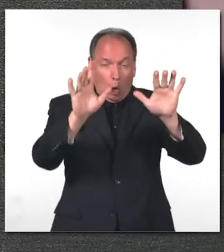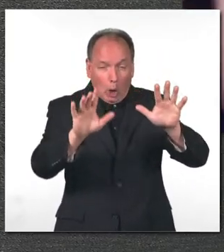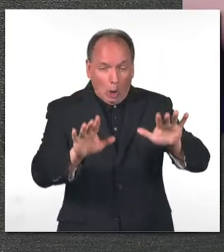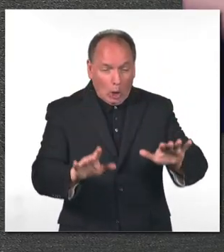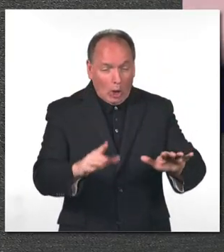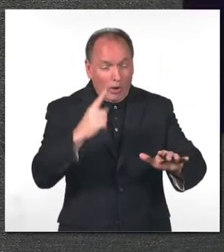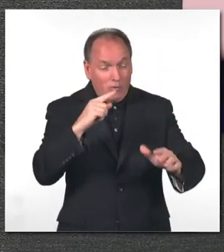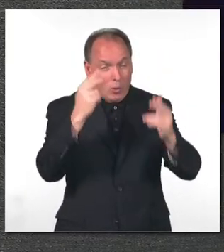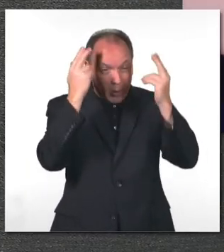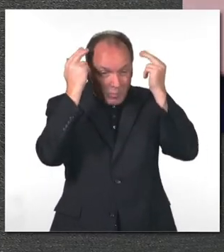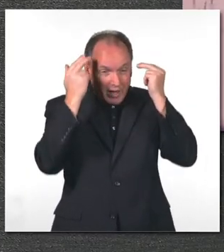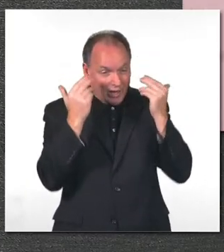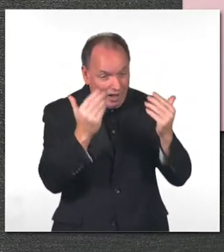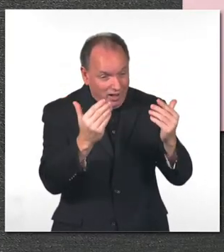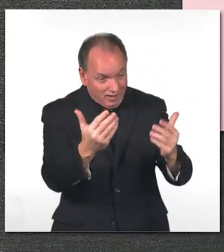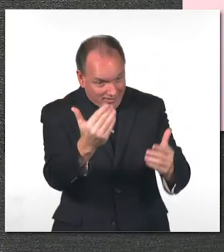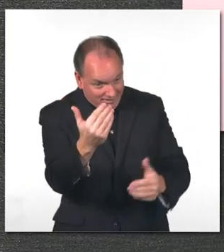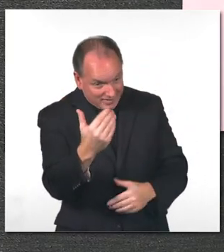bunny.